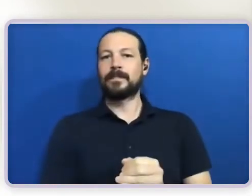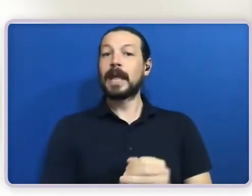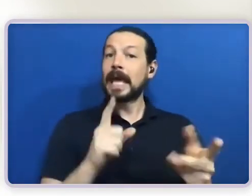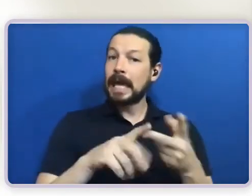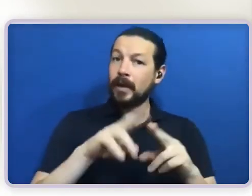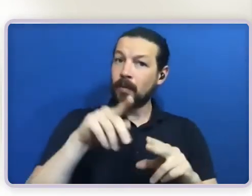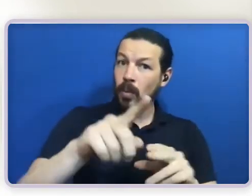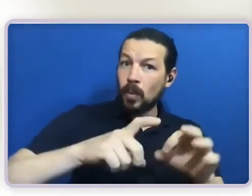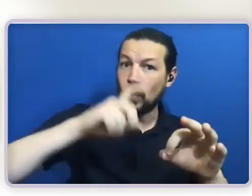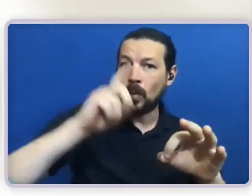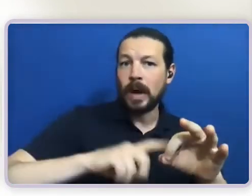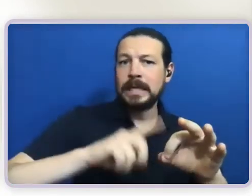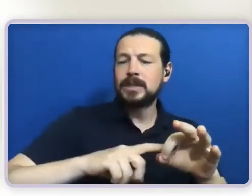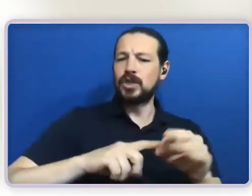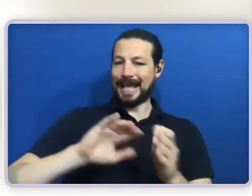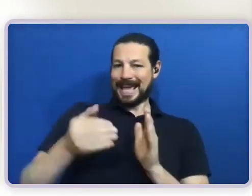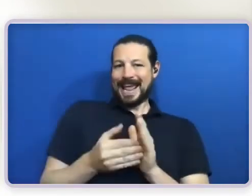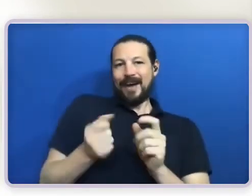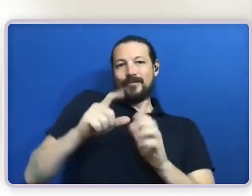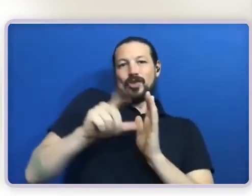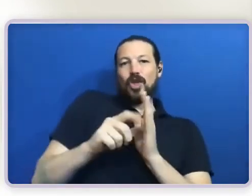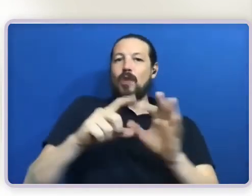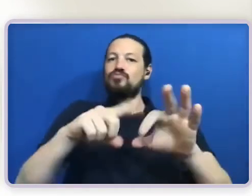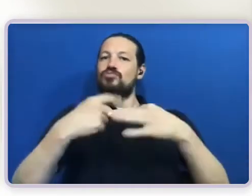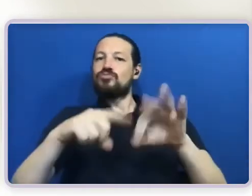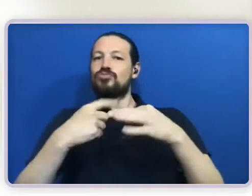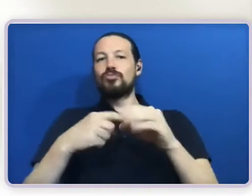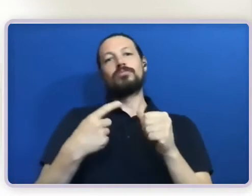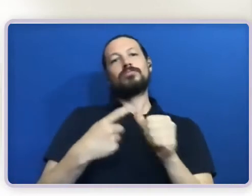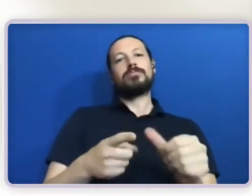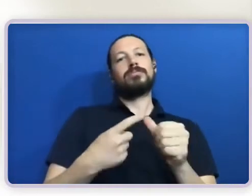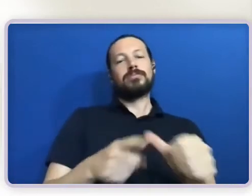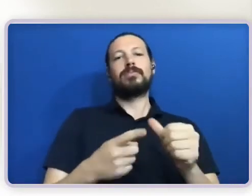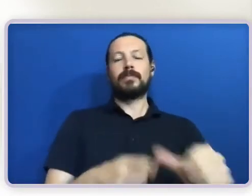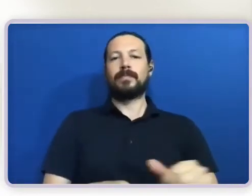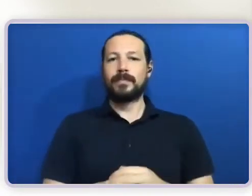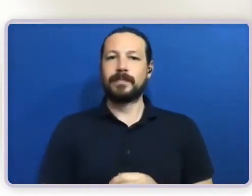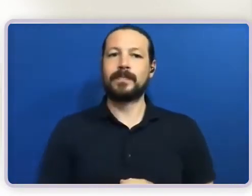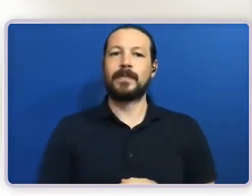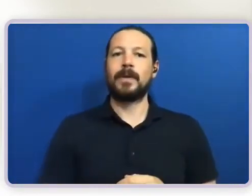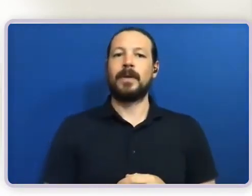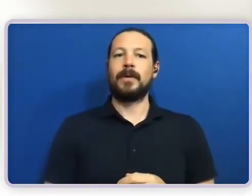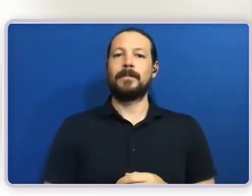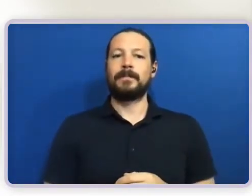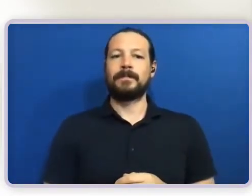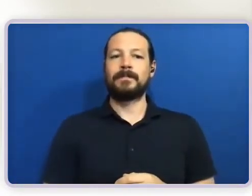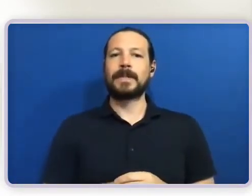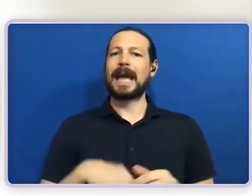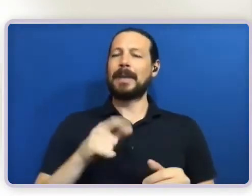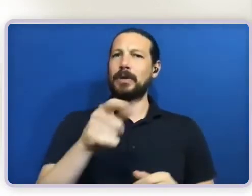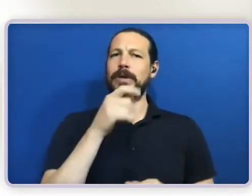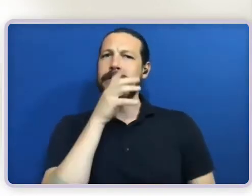these examples about the different ways to tell your story, and you might be weighing up which way to